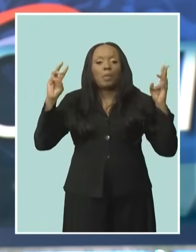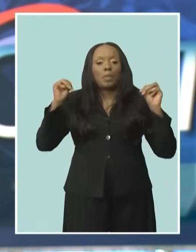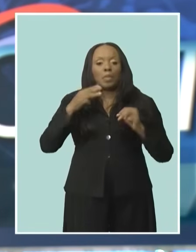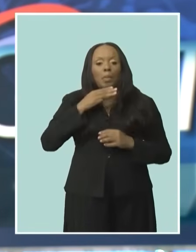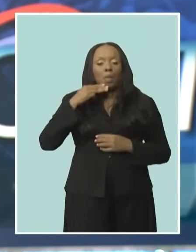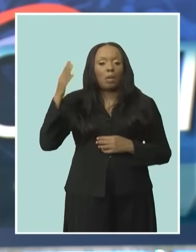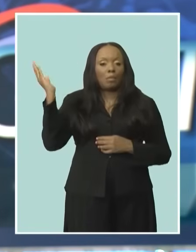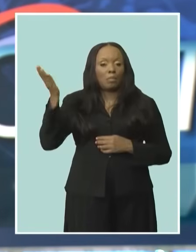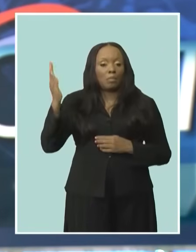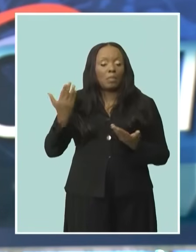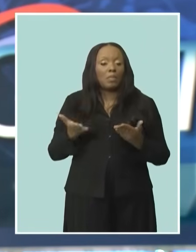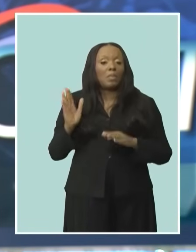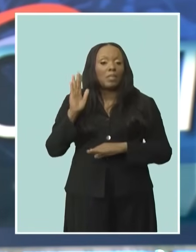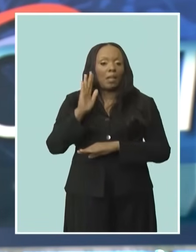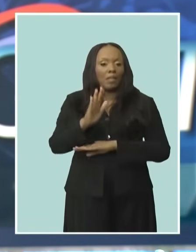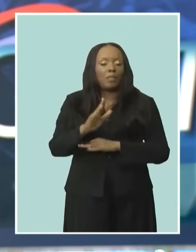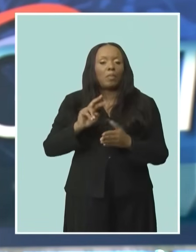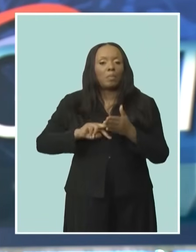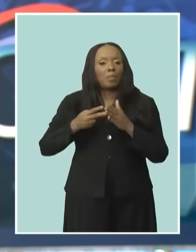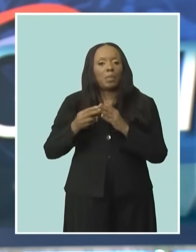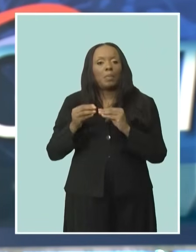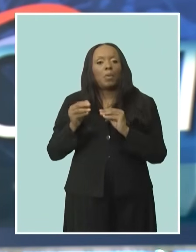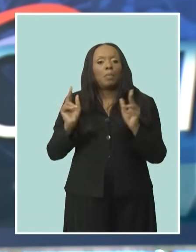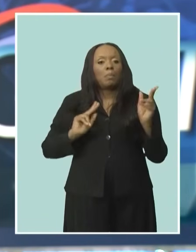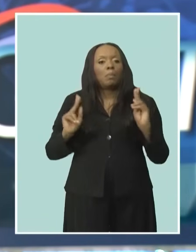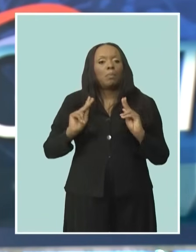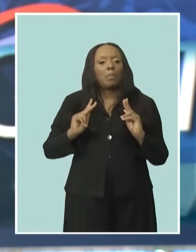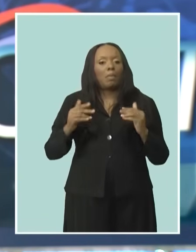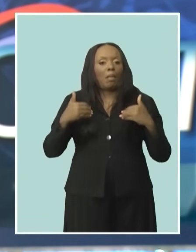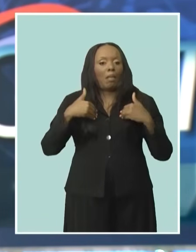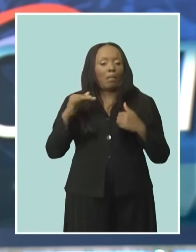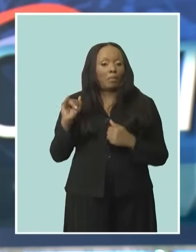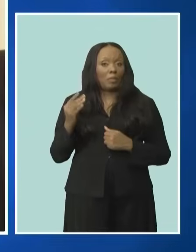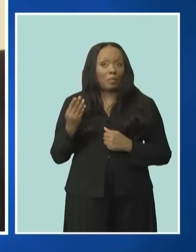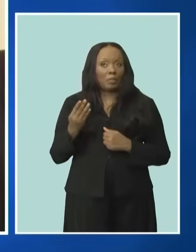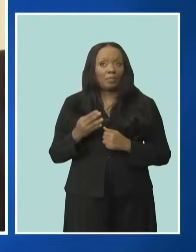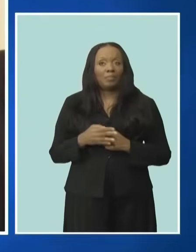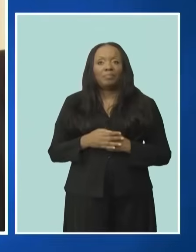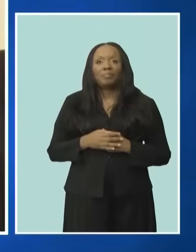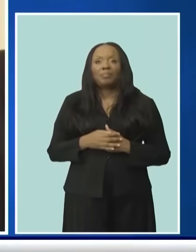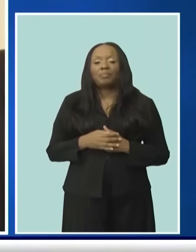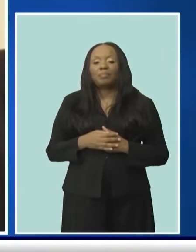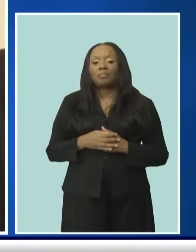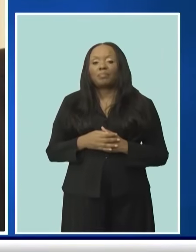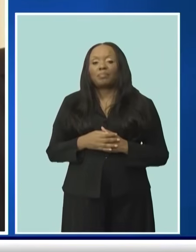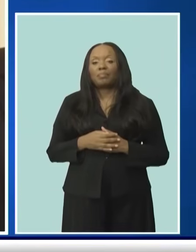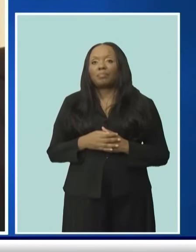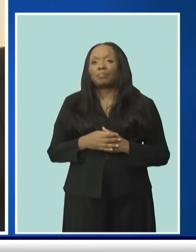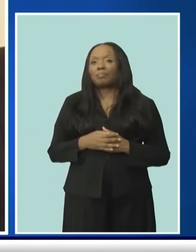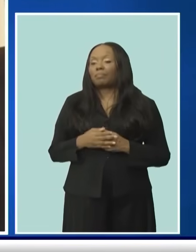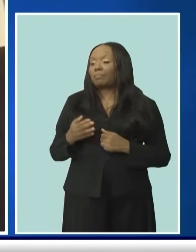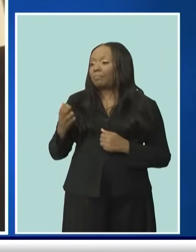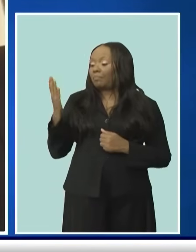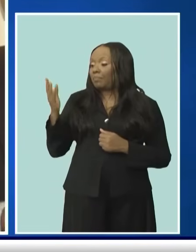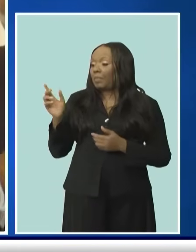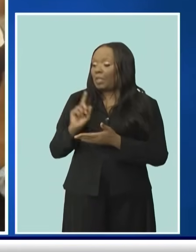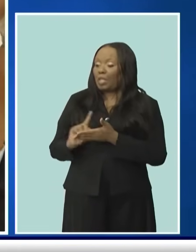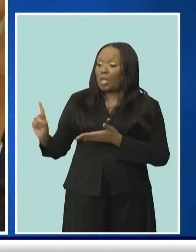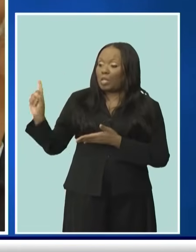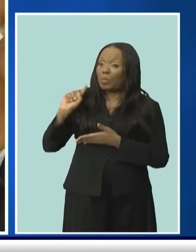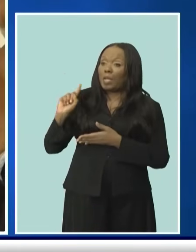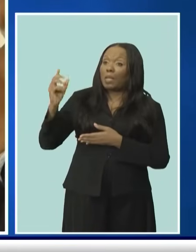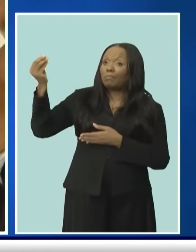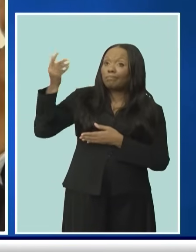Amor-Maudsley, who was speaking during a media conference this afternoon. Received information last week